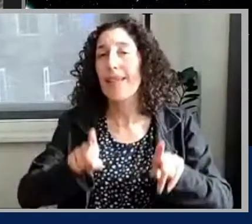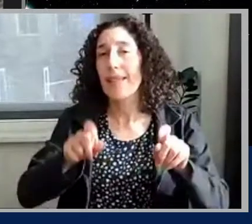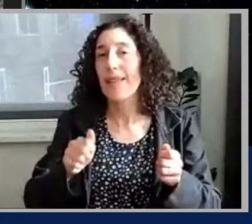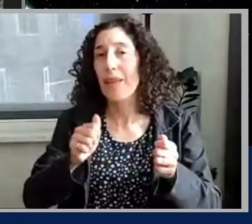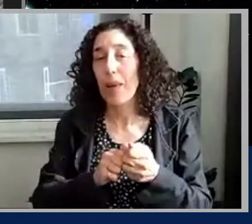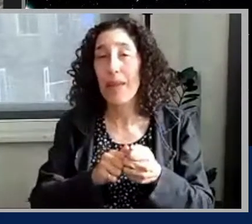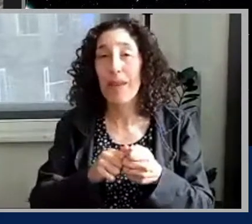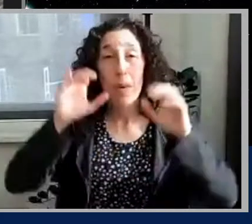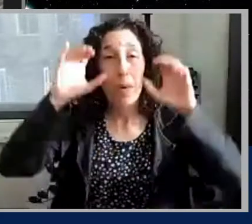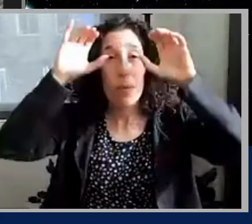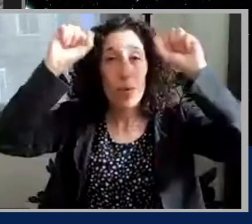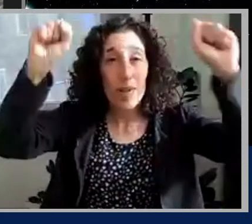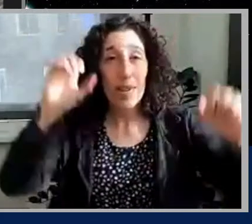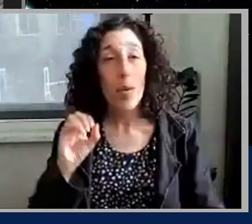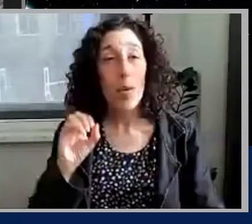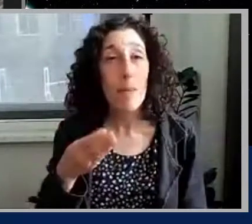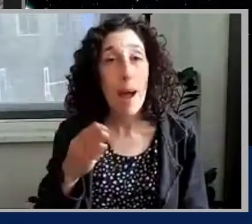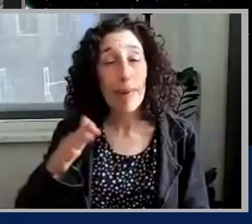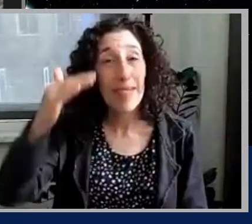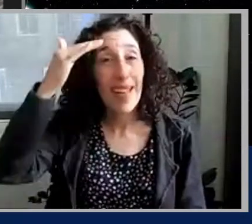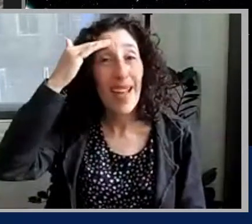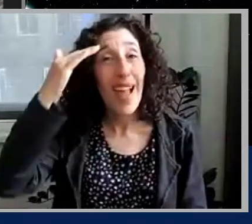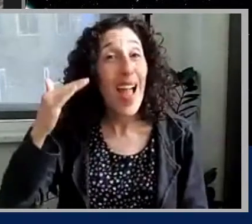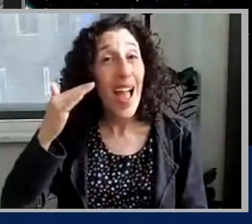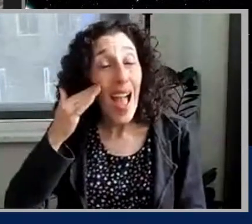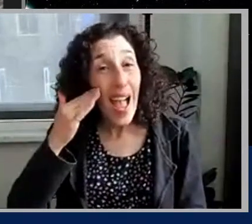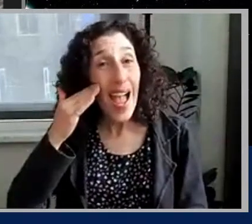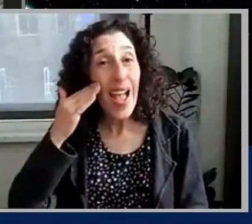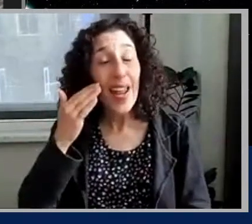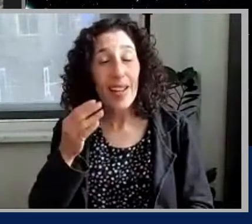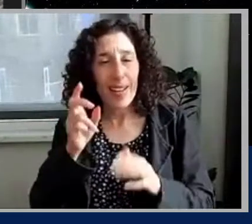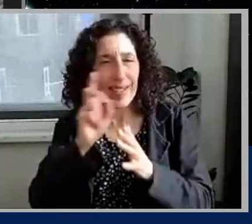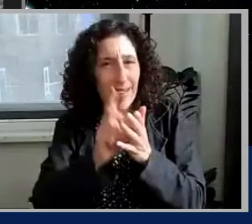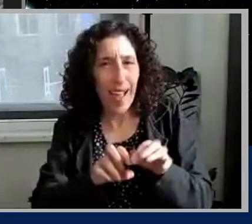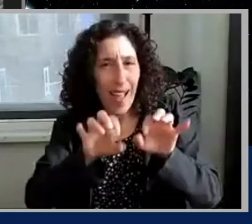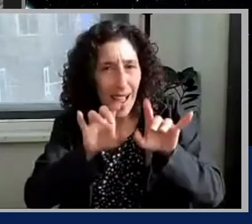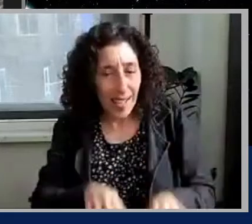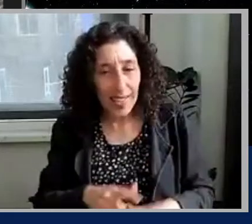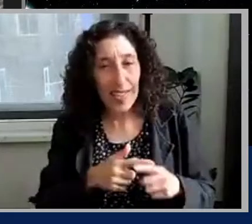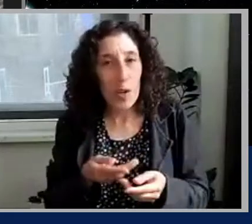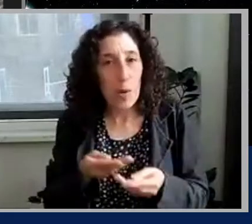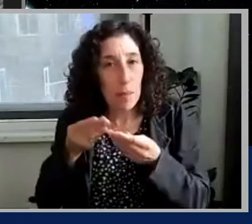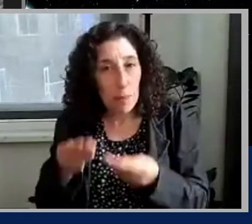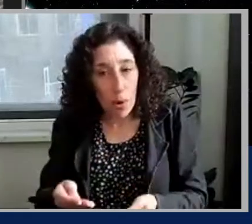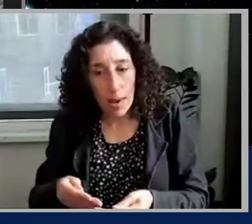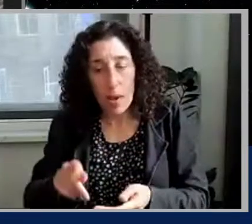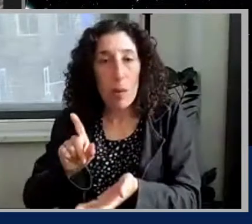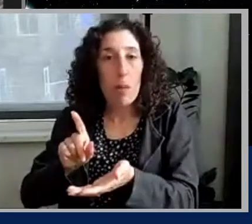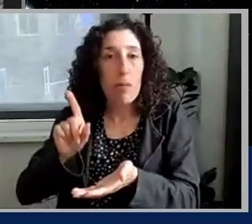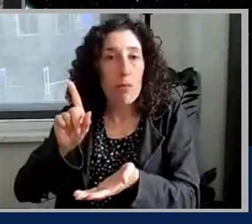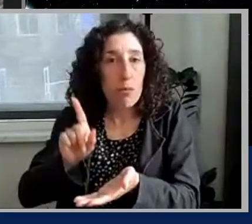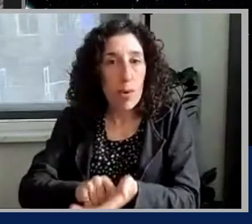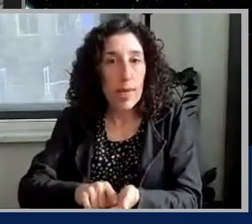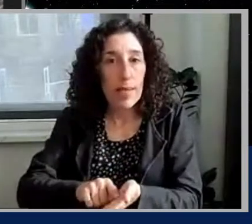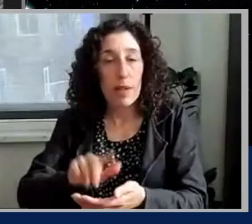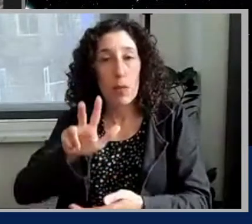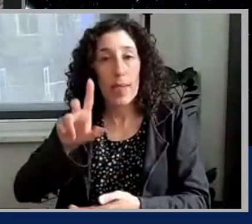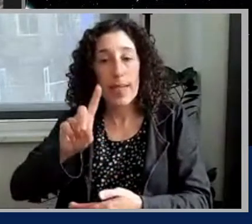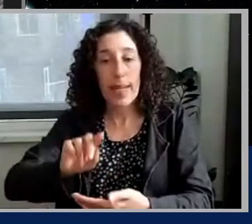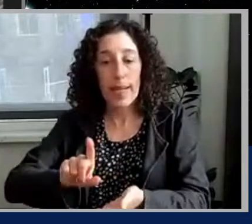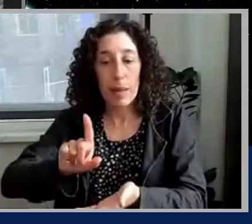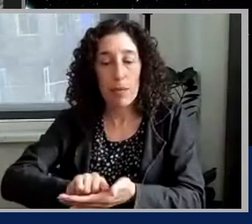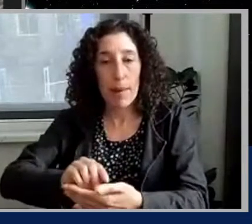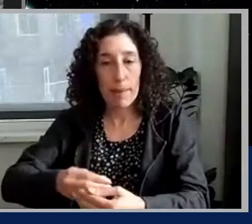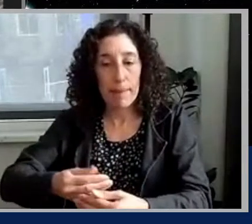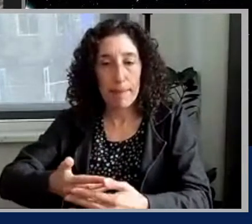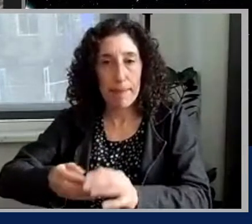print President Obama's head, I'm pretty sure we can figure out how to 3D print an exploded star, right? Like that shouldn't be a big jump. And so we did.